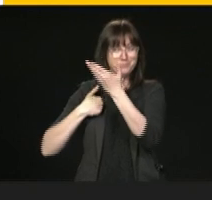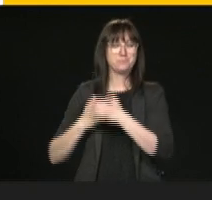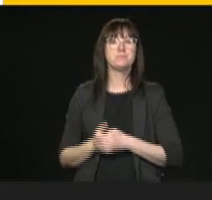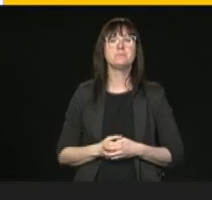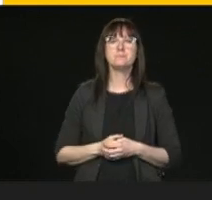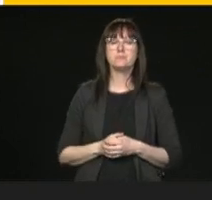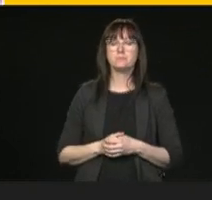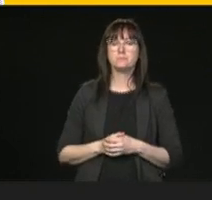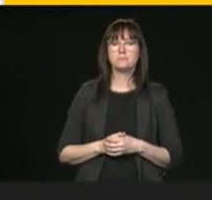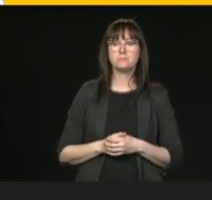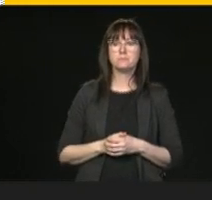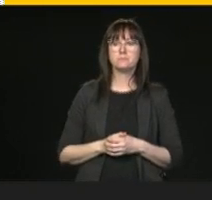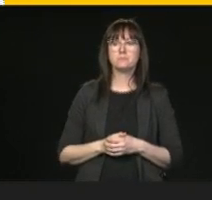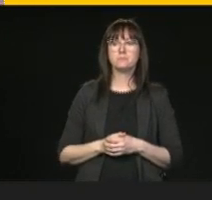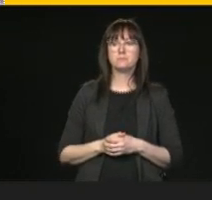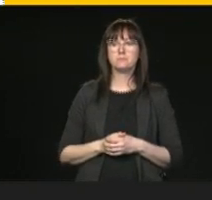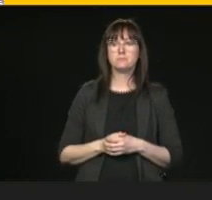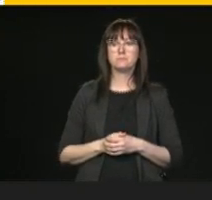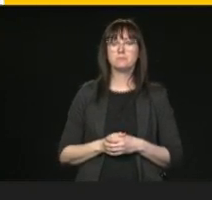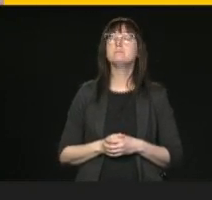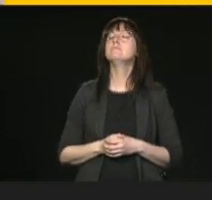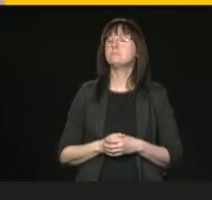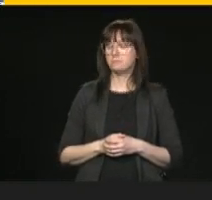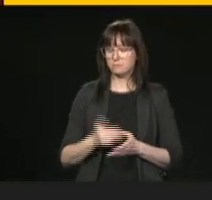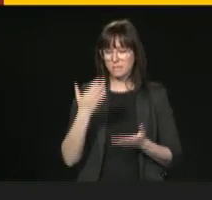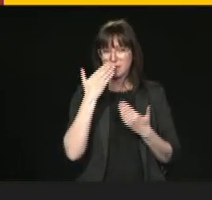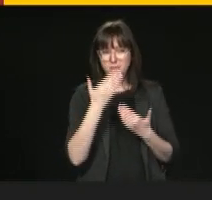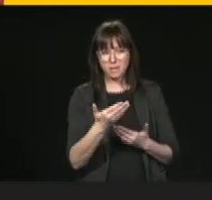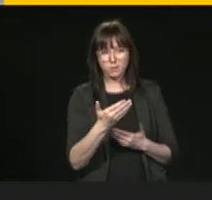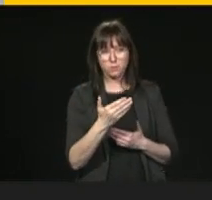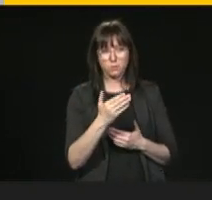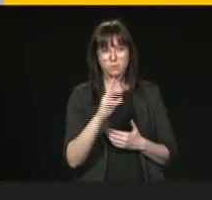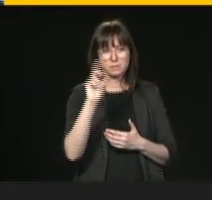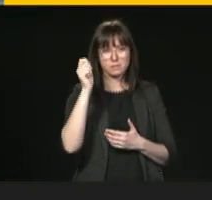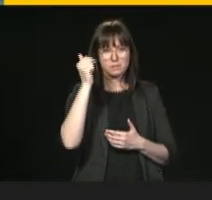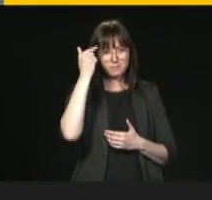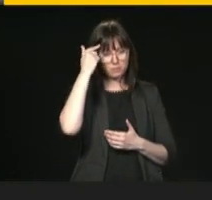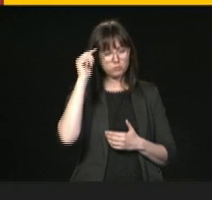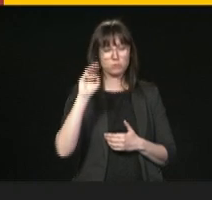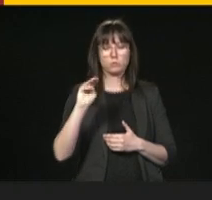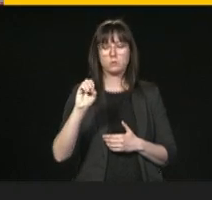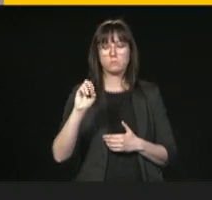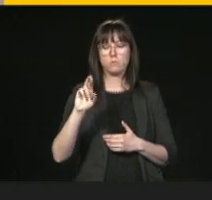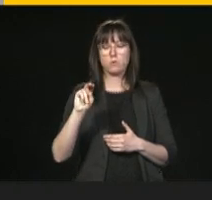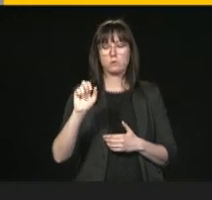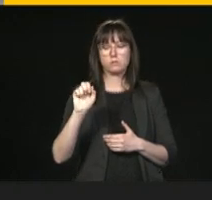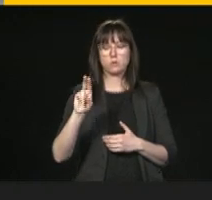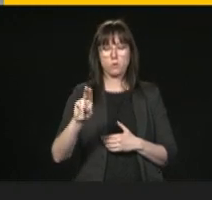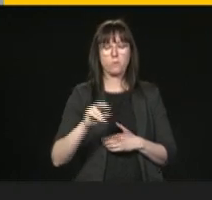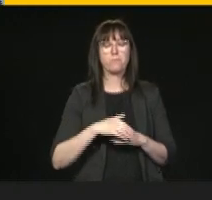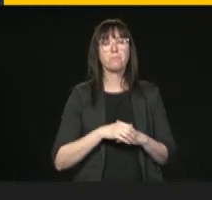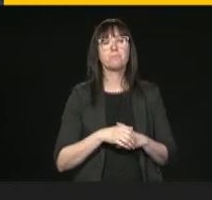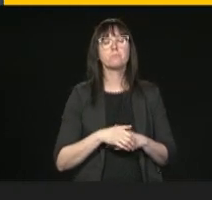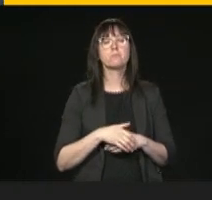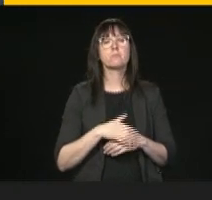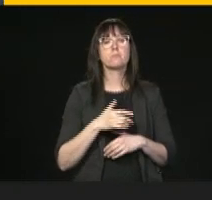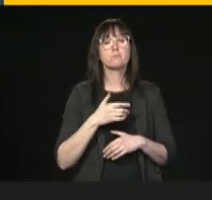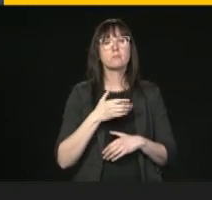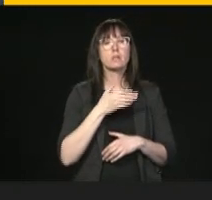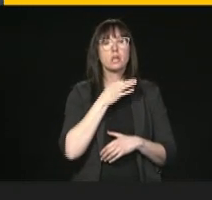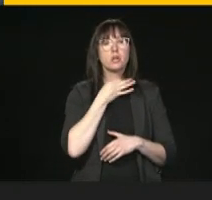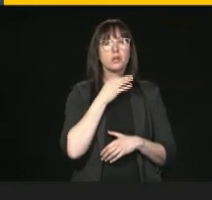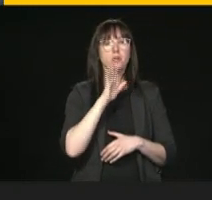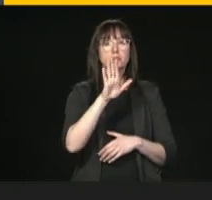Thank you, Mr. Morneau. I would like to hear your thoughts once again on what all this